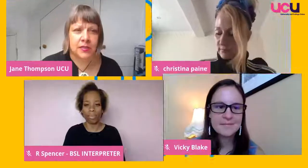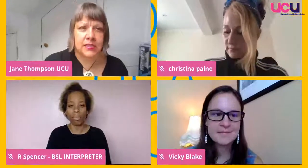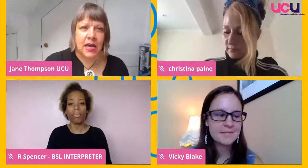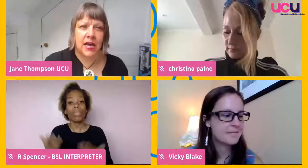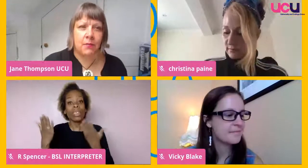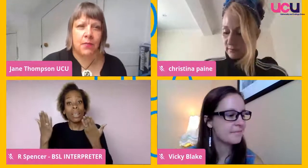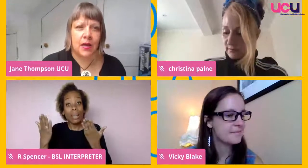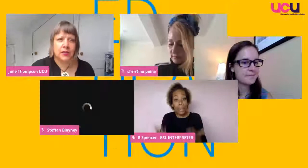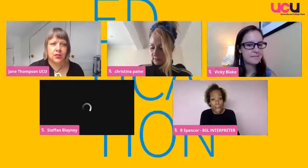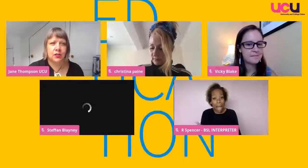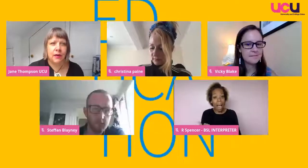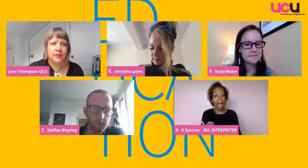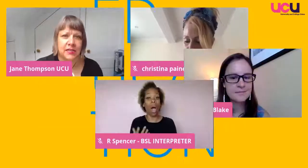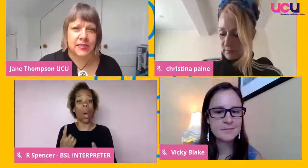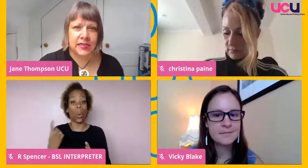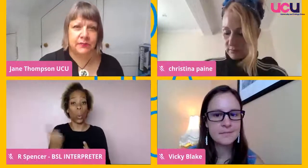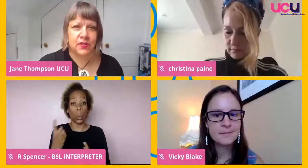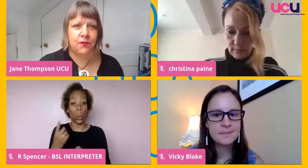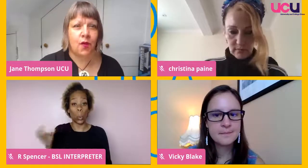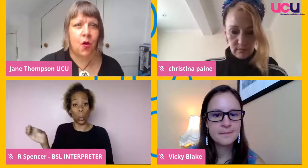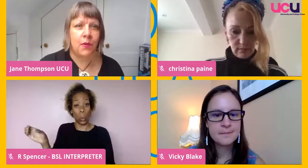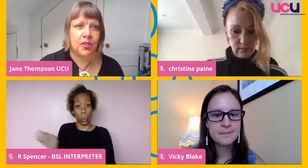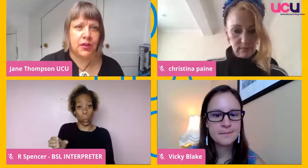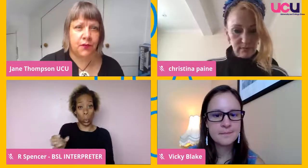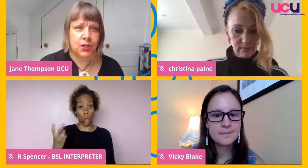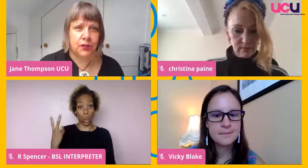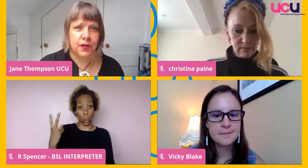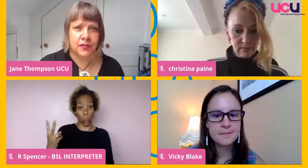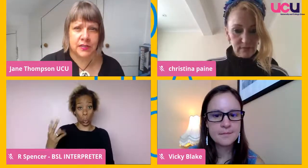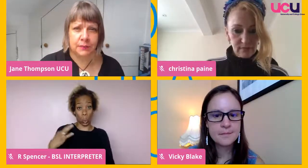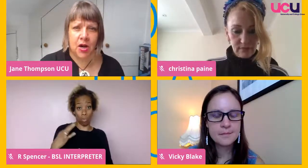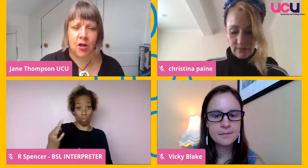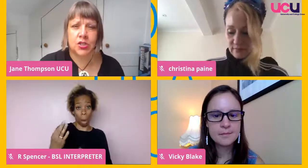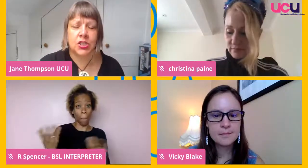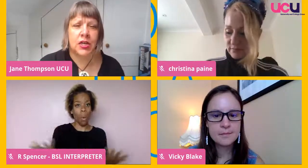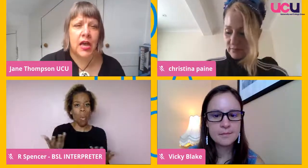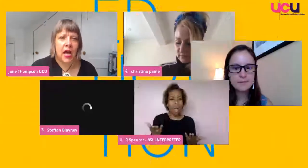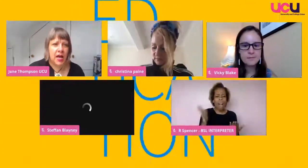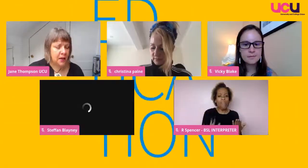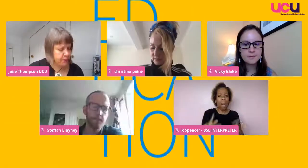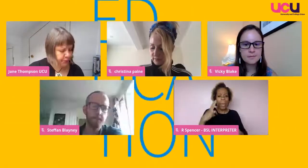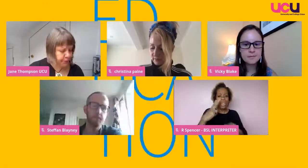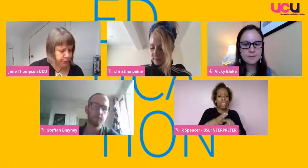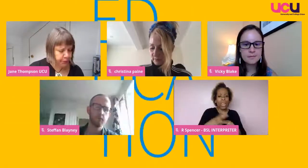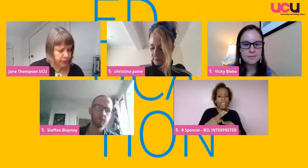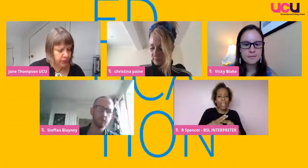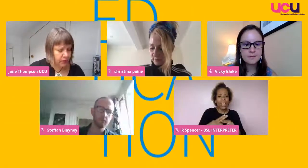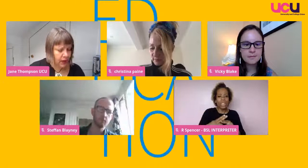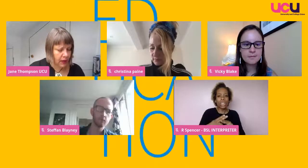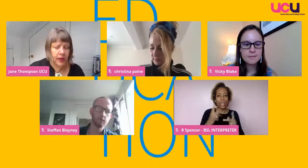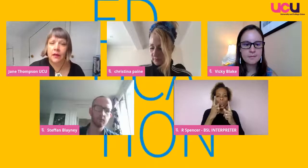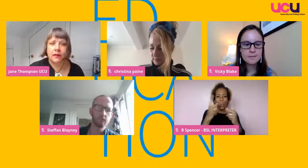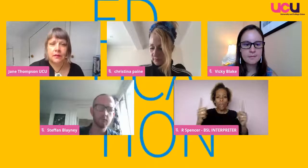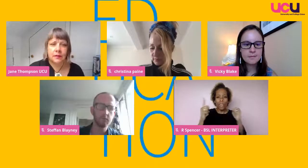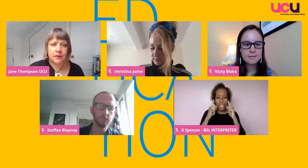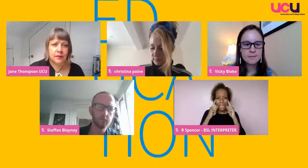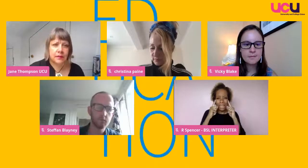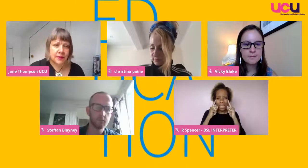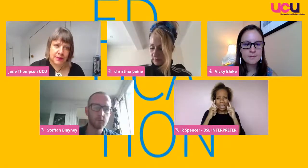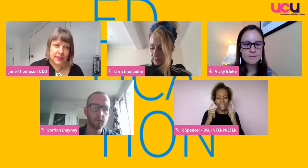going to speak to us 2 representatives from Sheffield University branch,